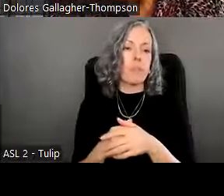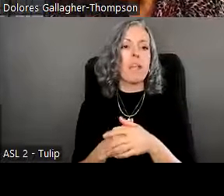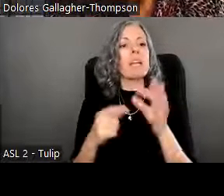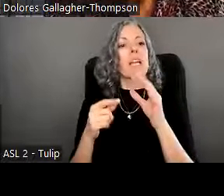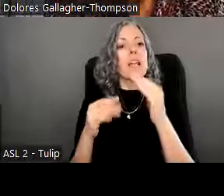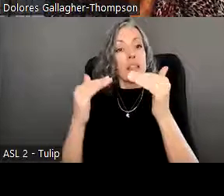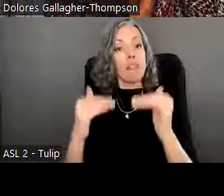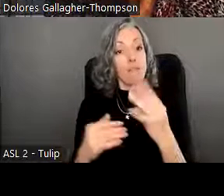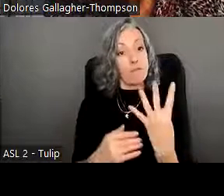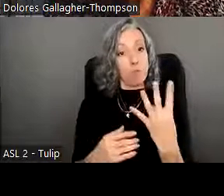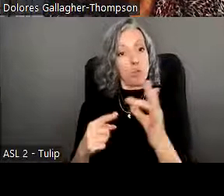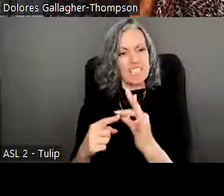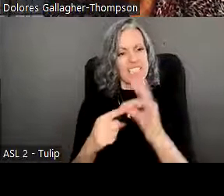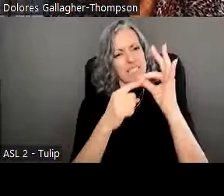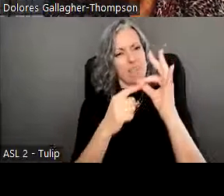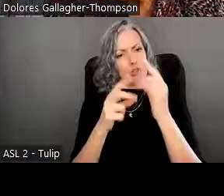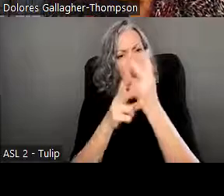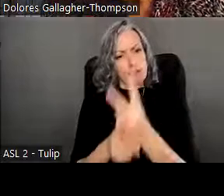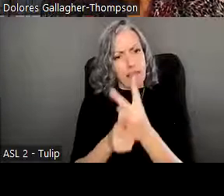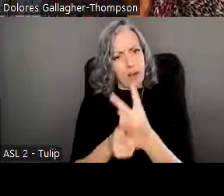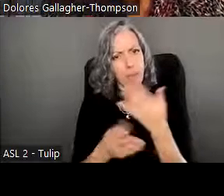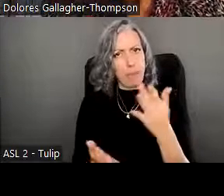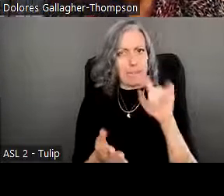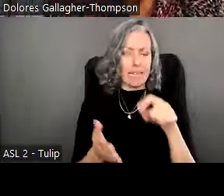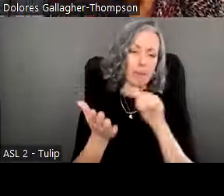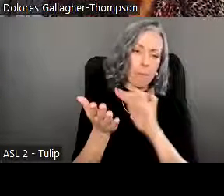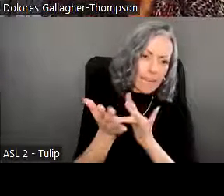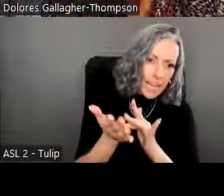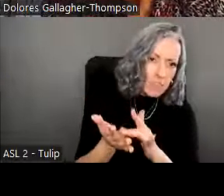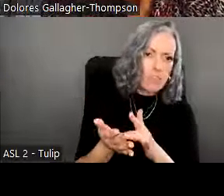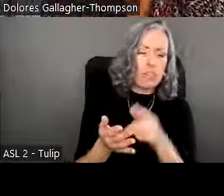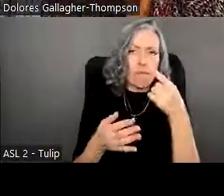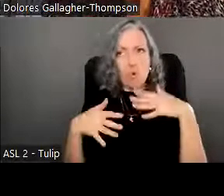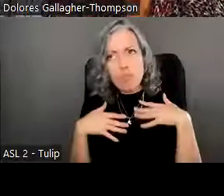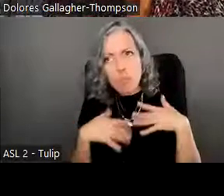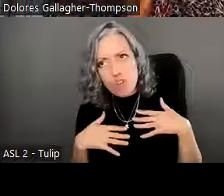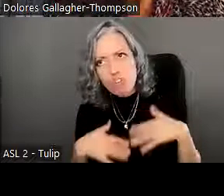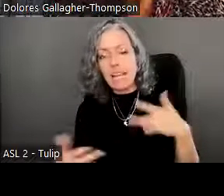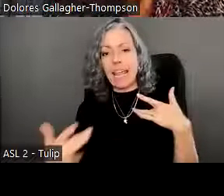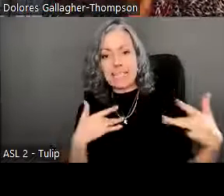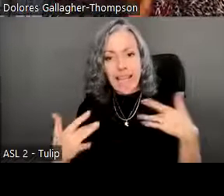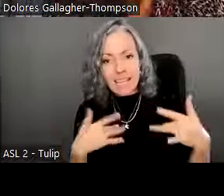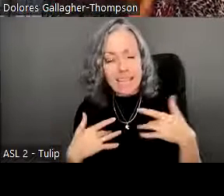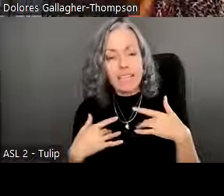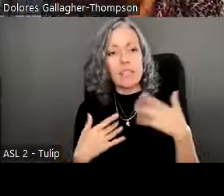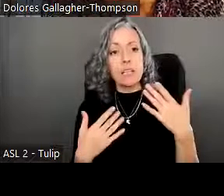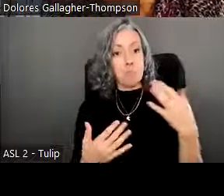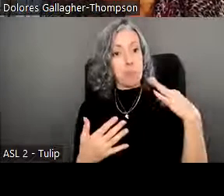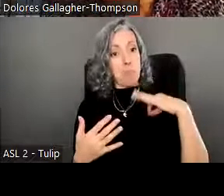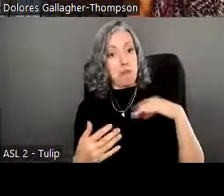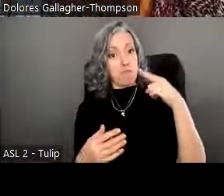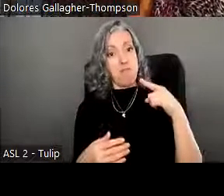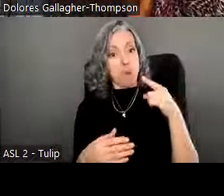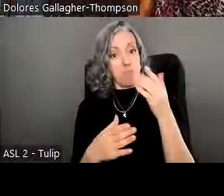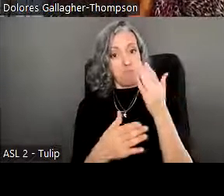care, where a person might need medication for depression or anxiety. They might benefit from